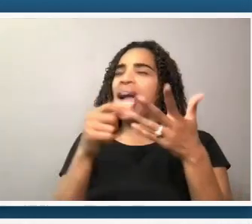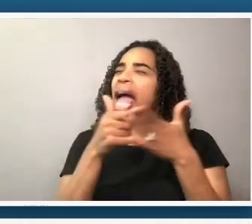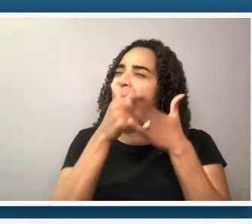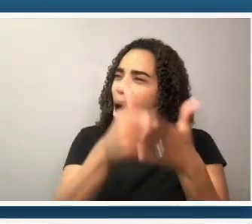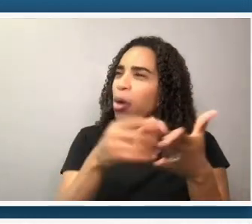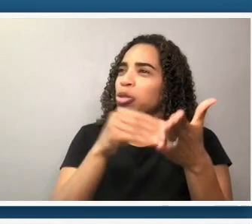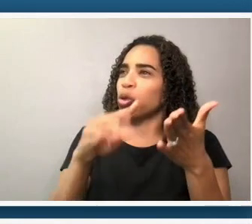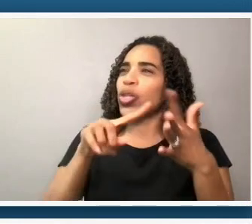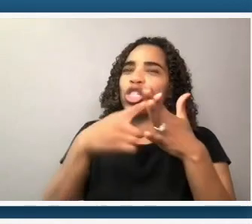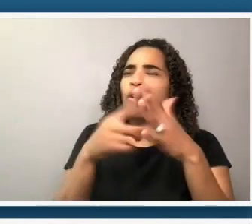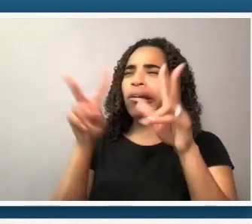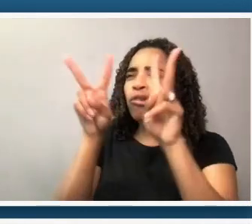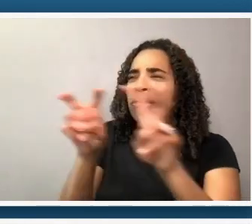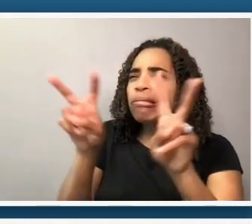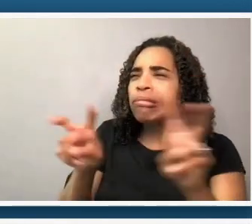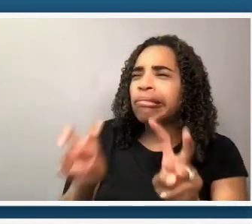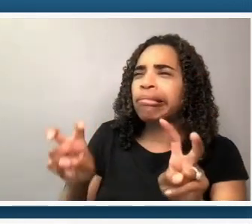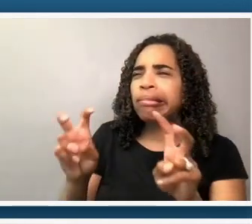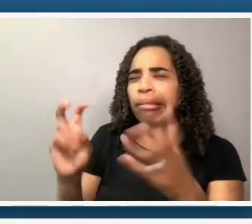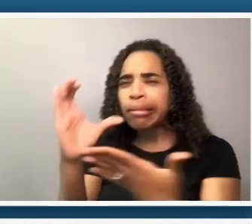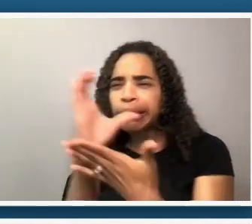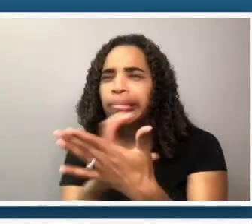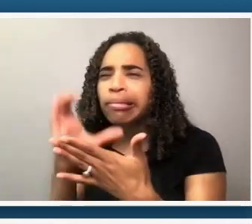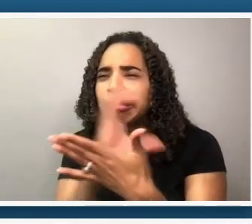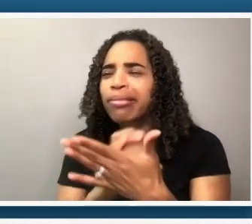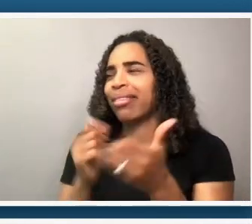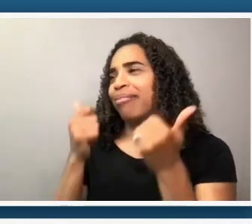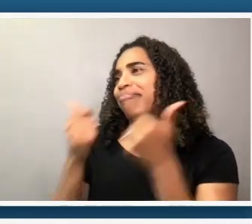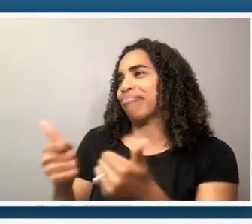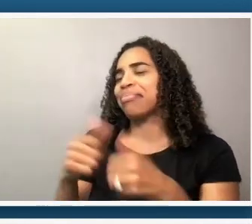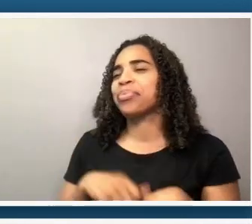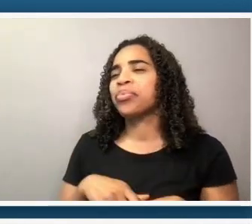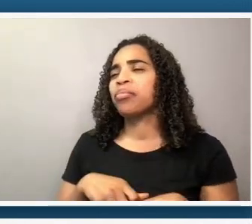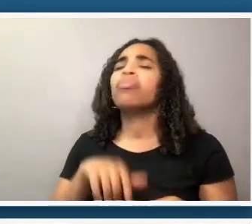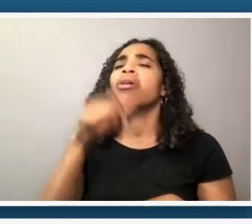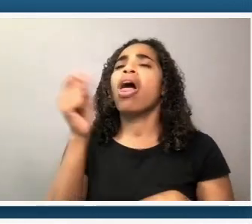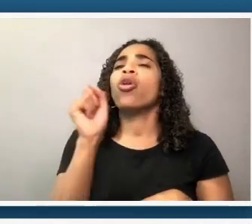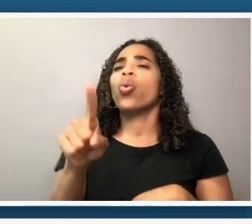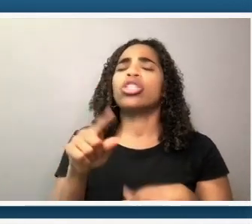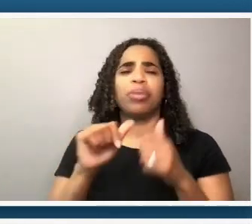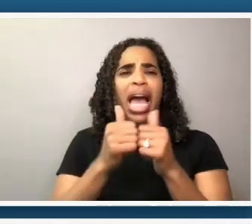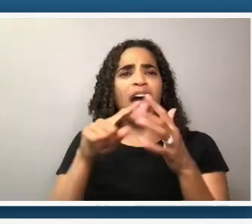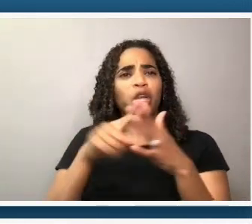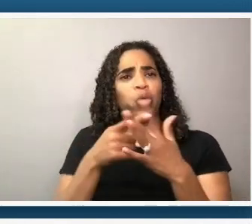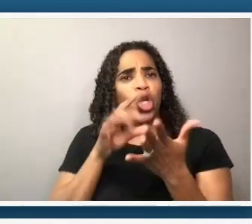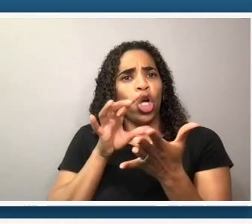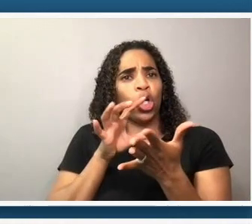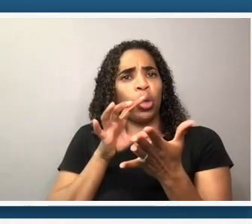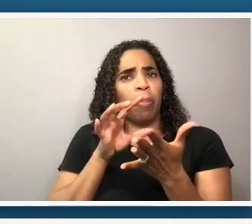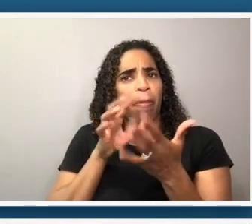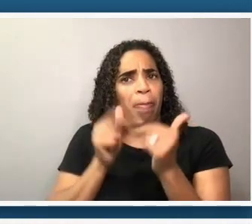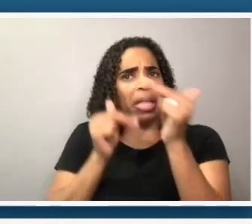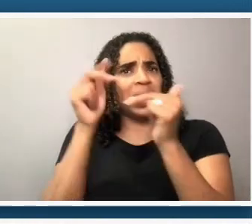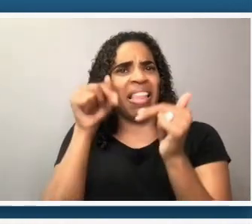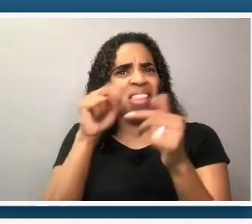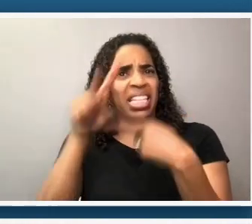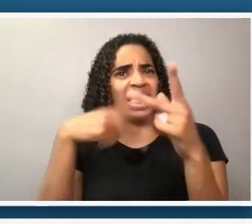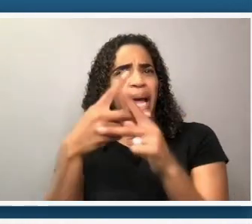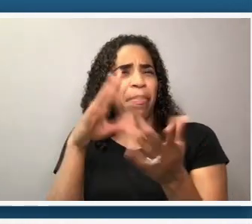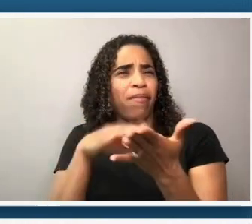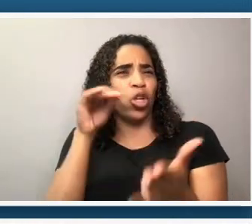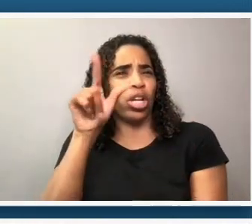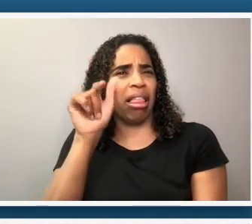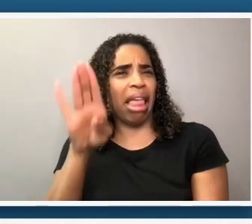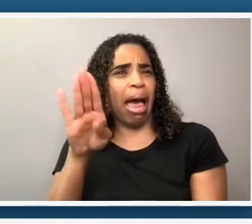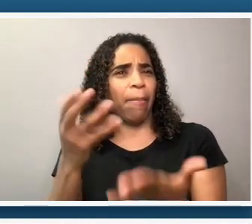looking. I'd love to know, how do you begin building a Learning Lab collection? All right, so if we